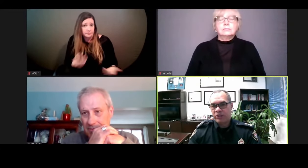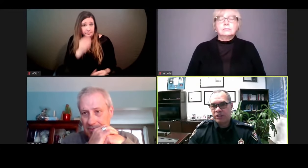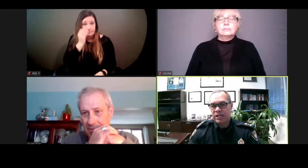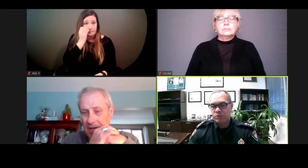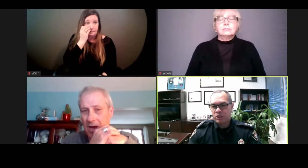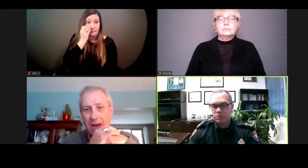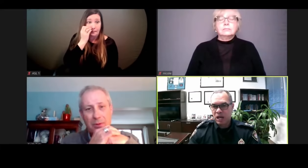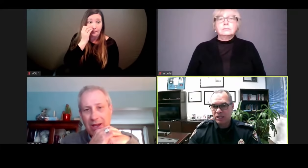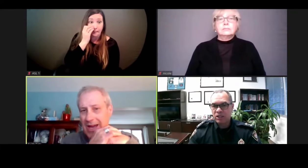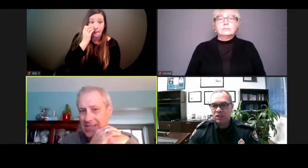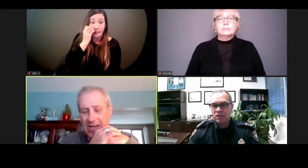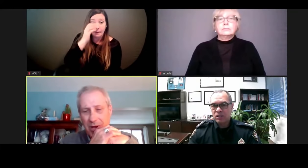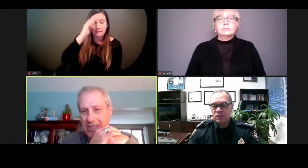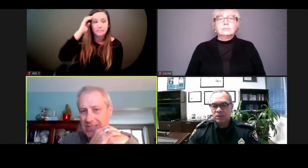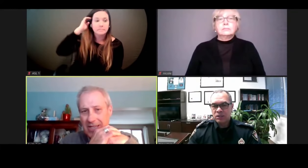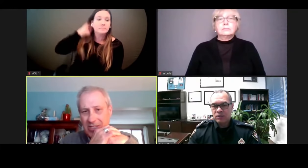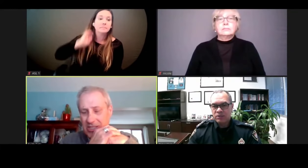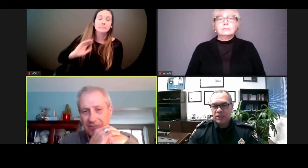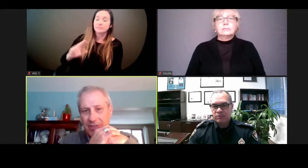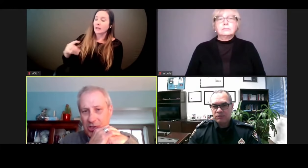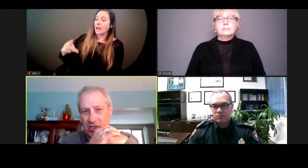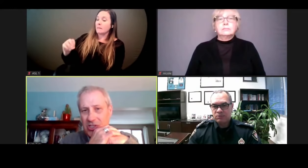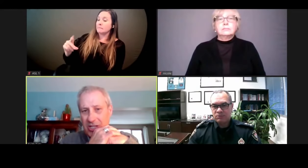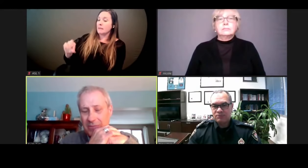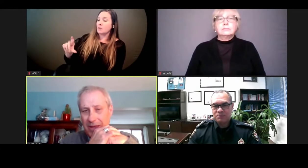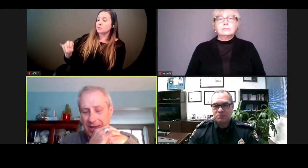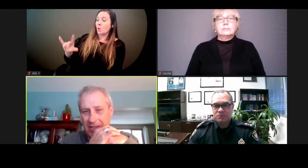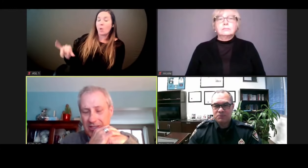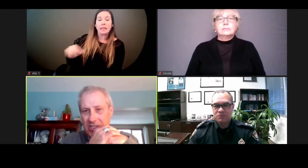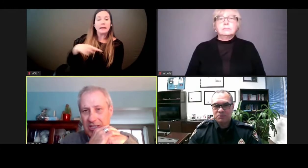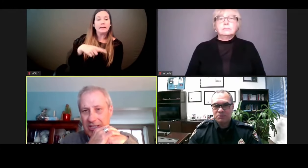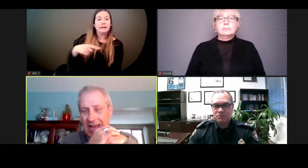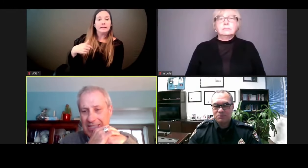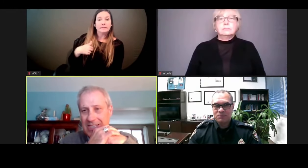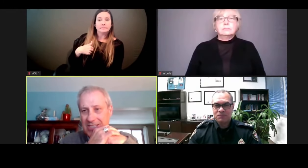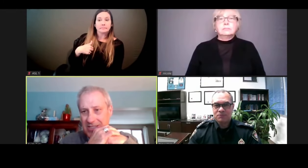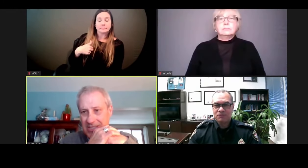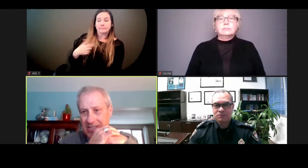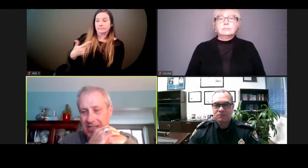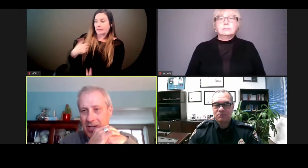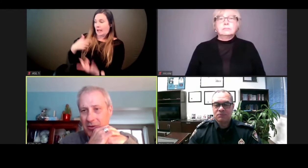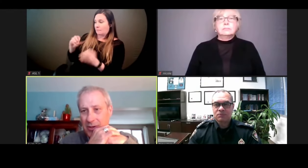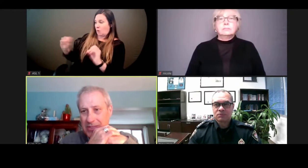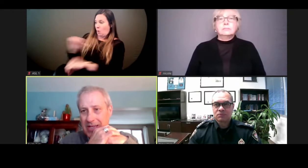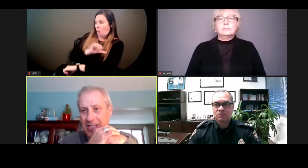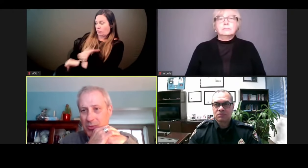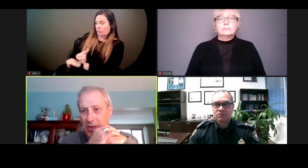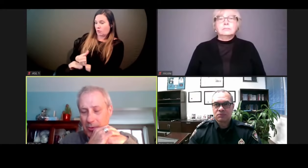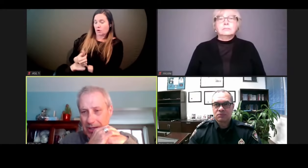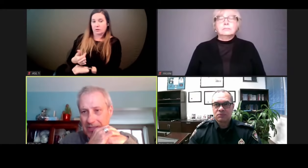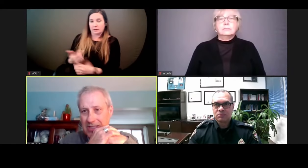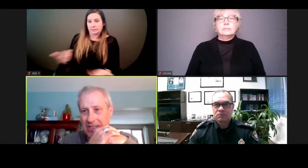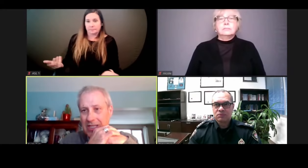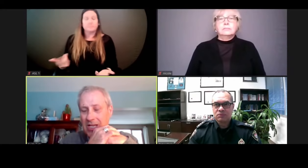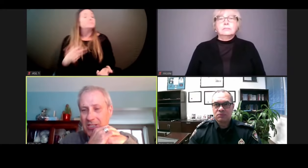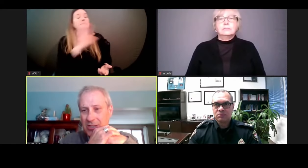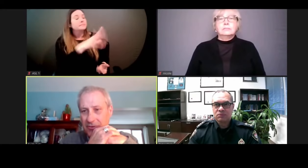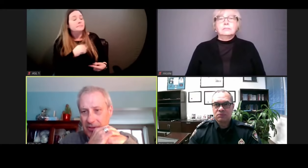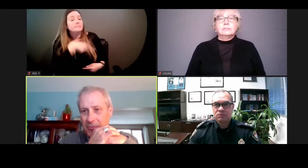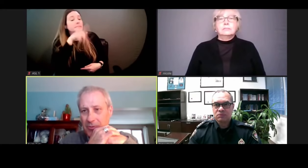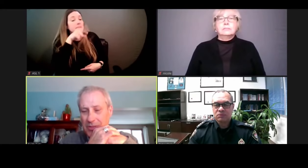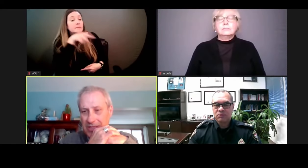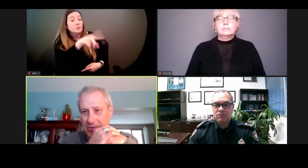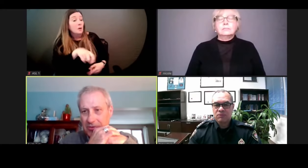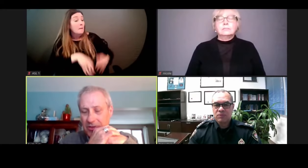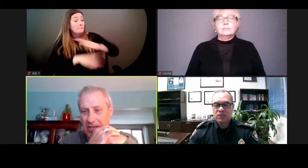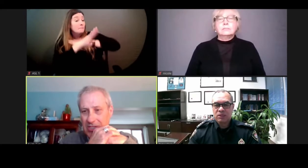authority that allows me to block. I'm not saying, Chief, that you should have shut access to the city. What I'm saying is when they were in the city, to divert